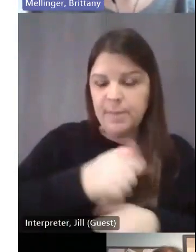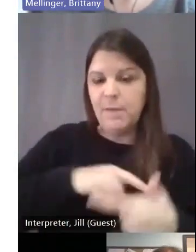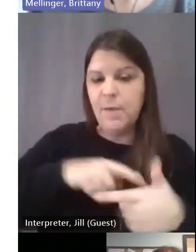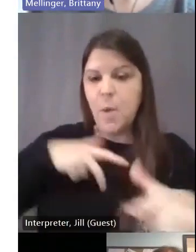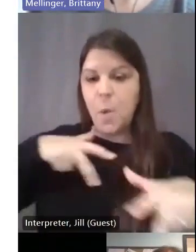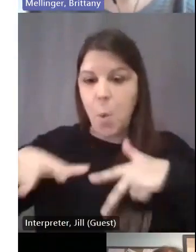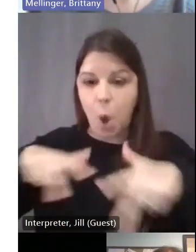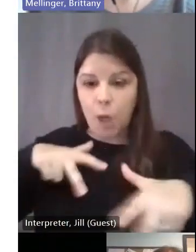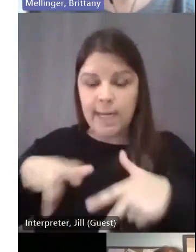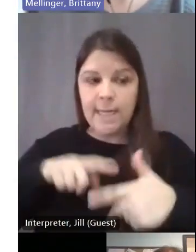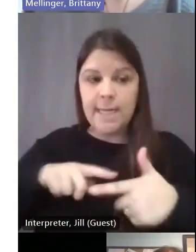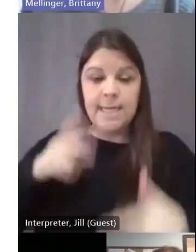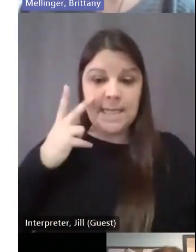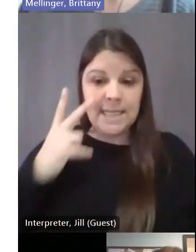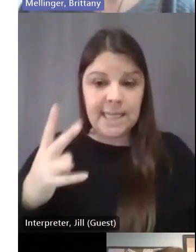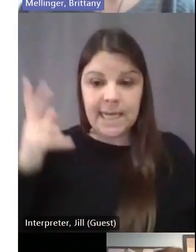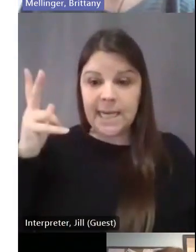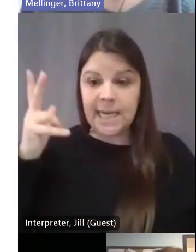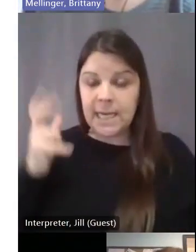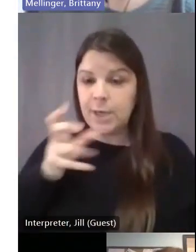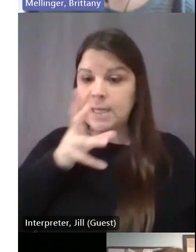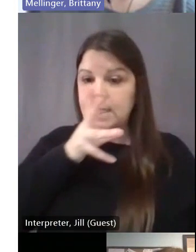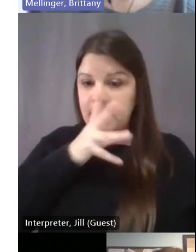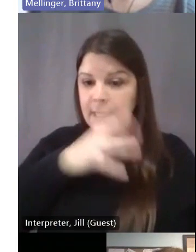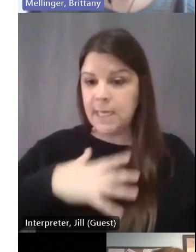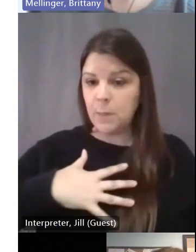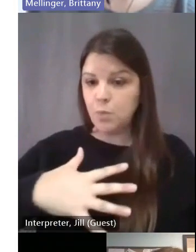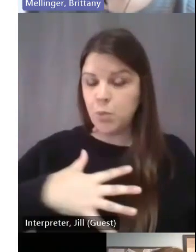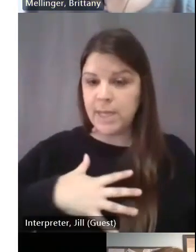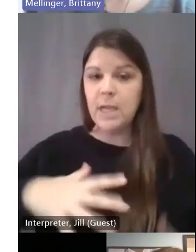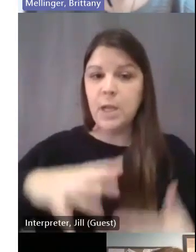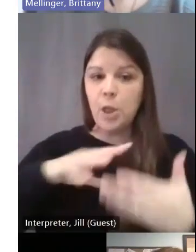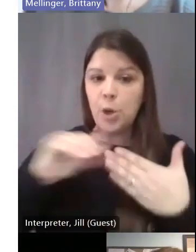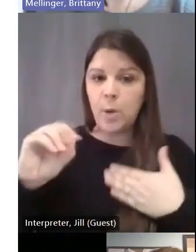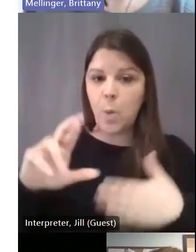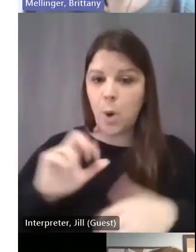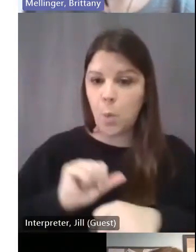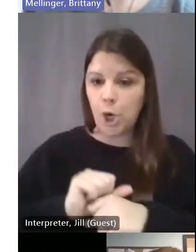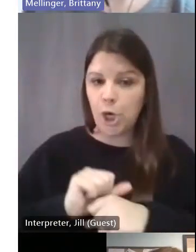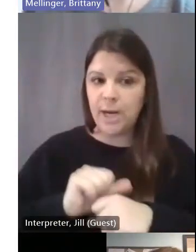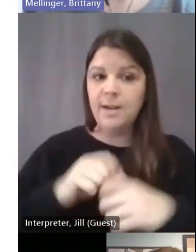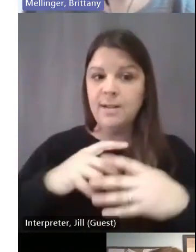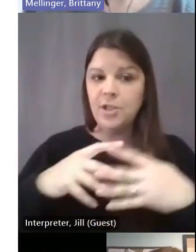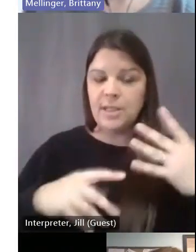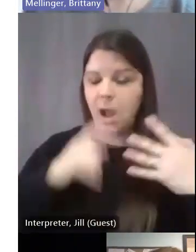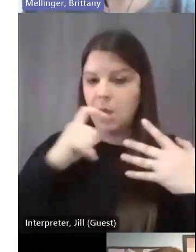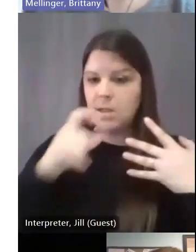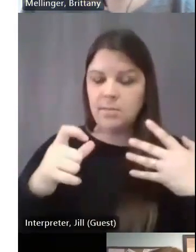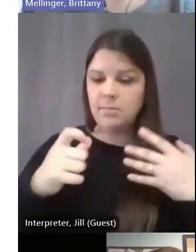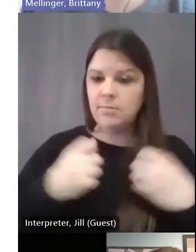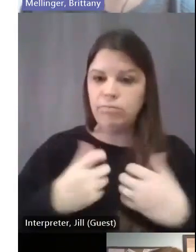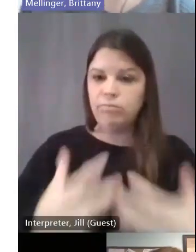seeing, hearing, speaking, breathing, learning, or working. Not an exhaustive list, just some